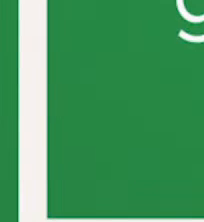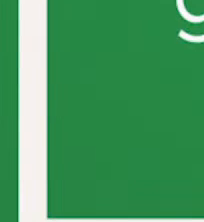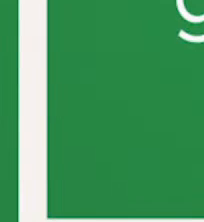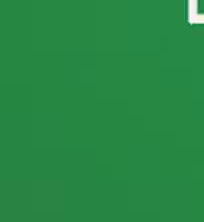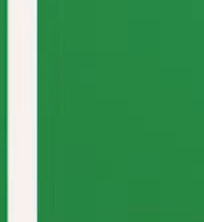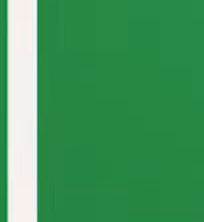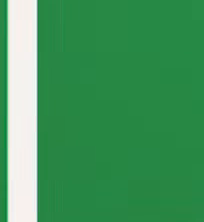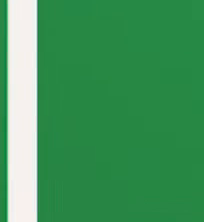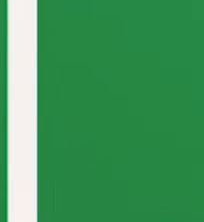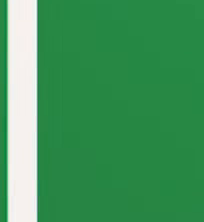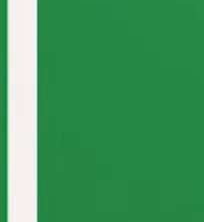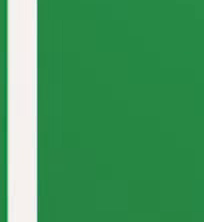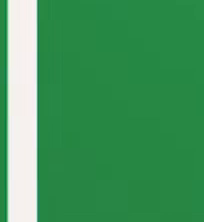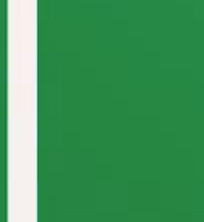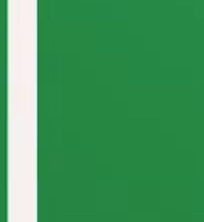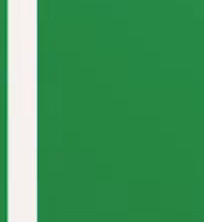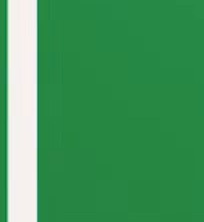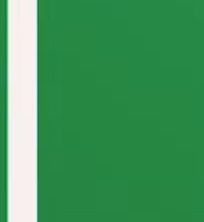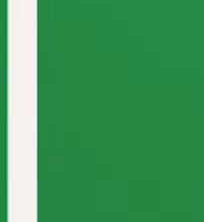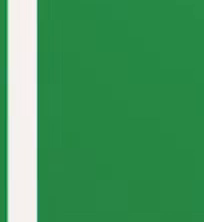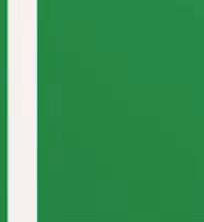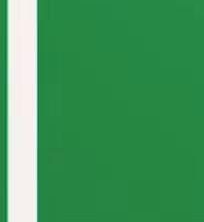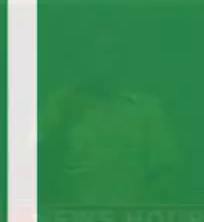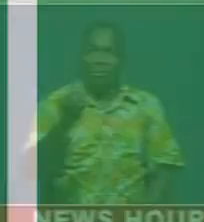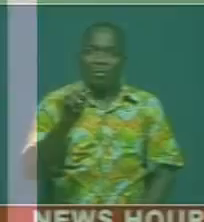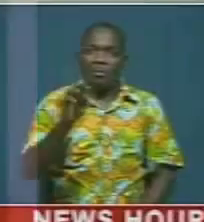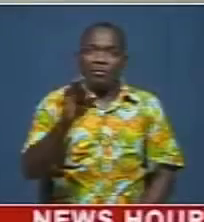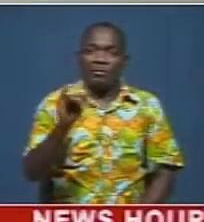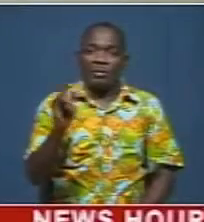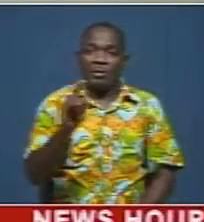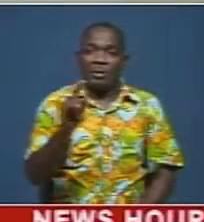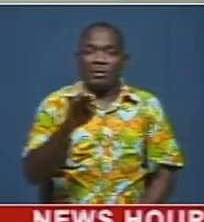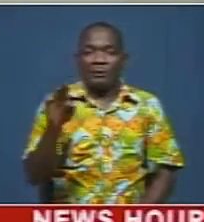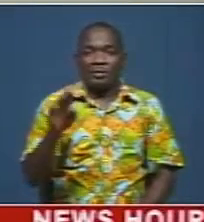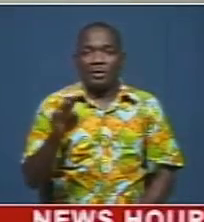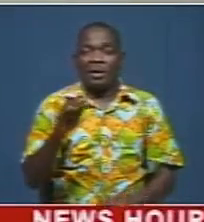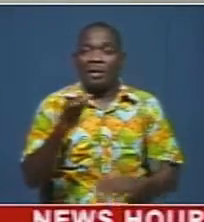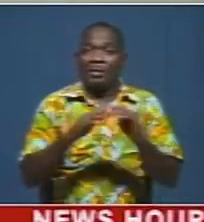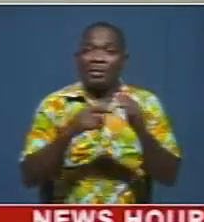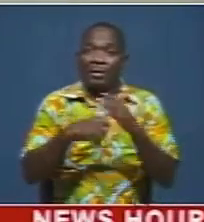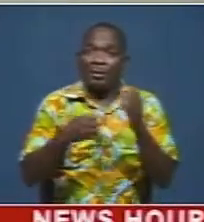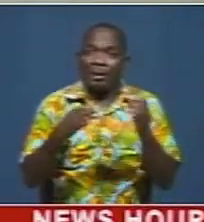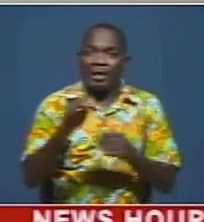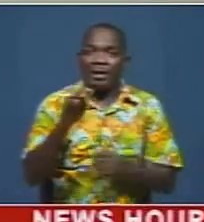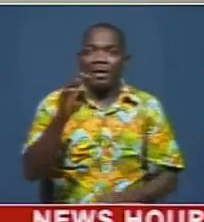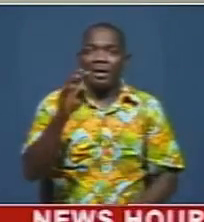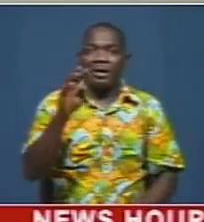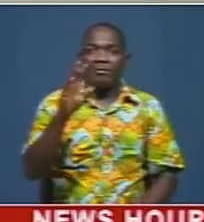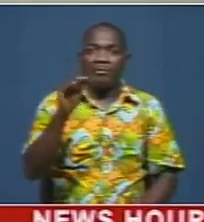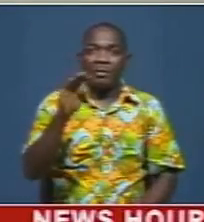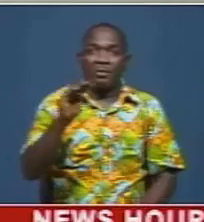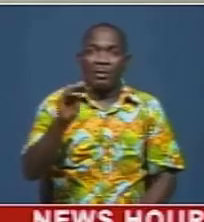central region. The factory was built at $15 million. Edward Nyakon reports.